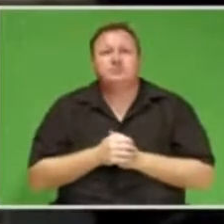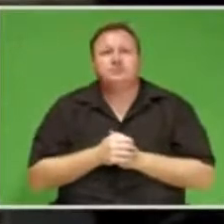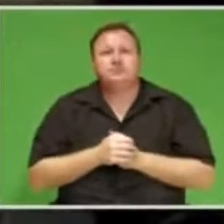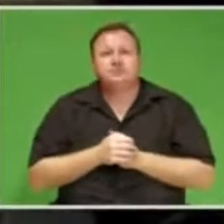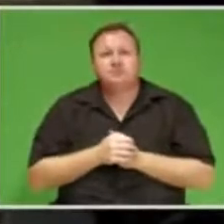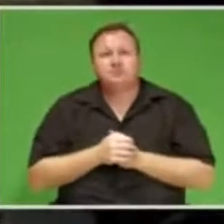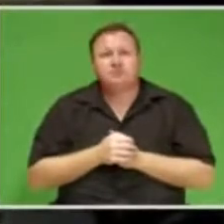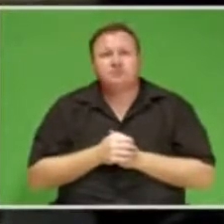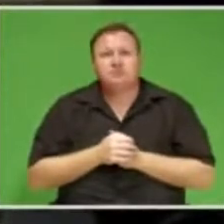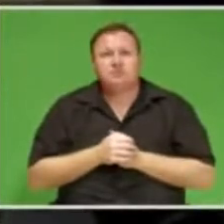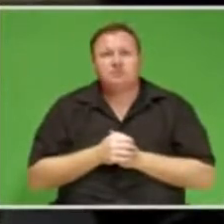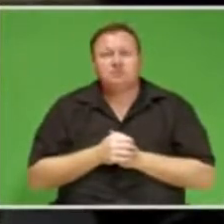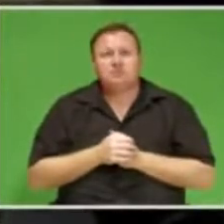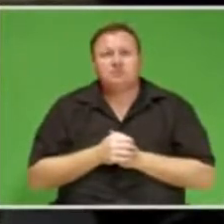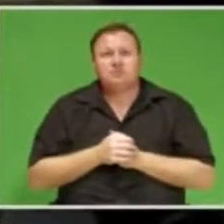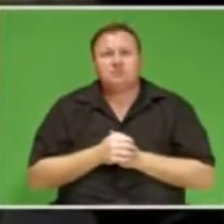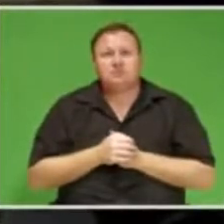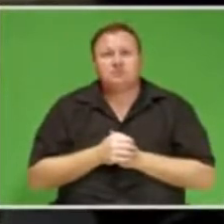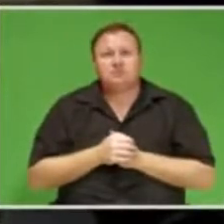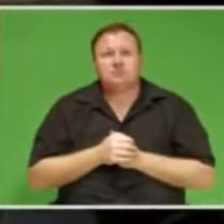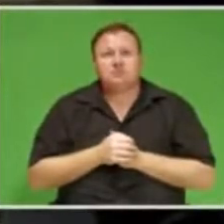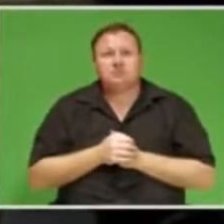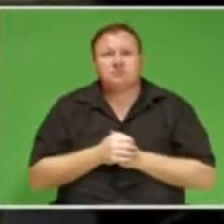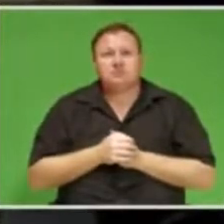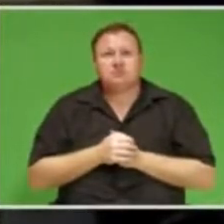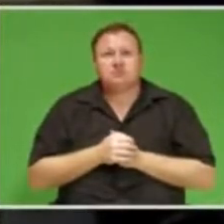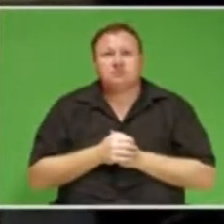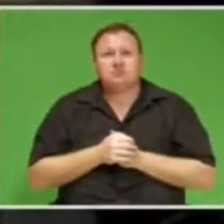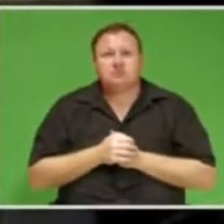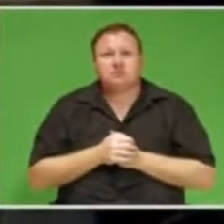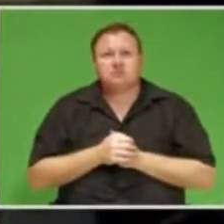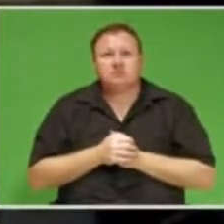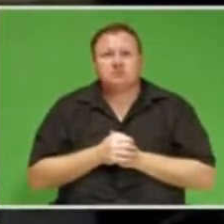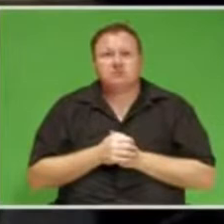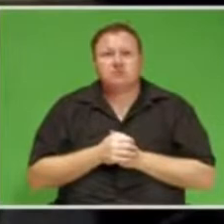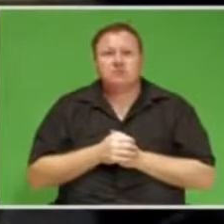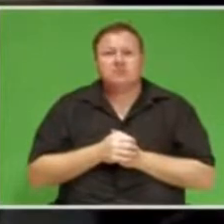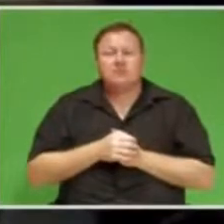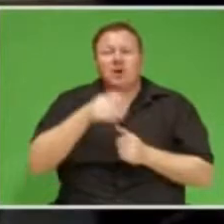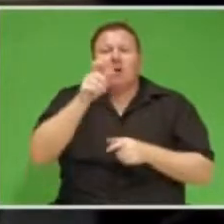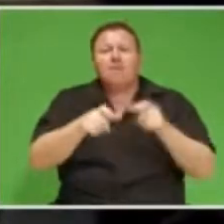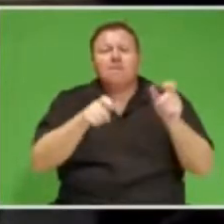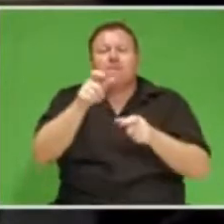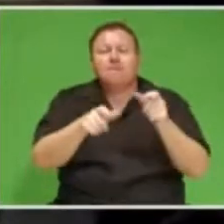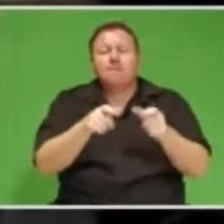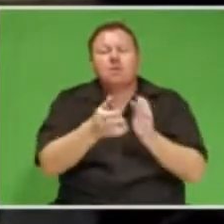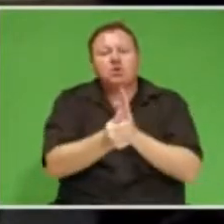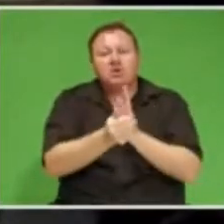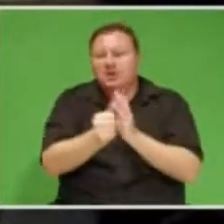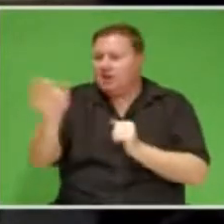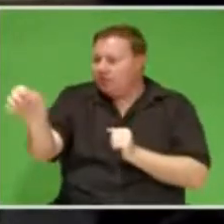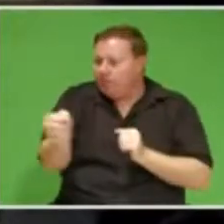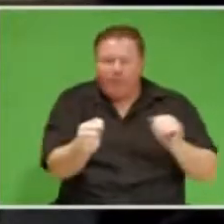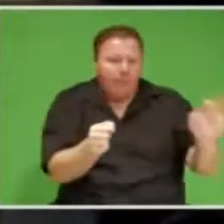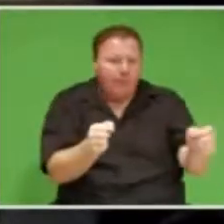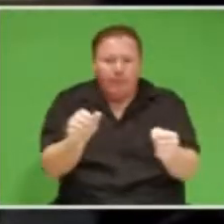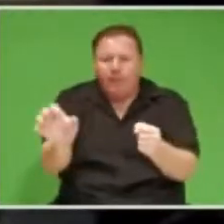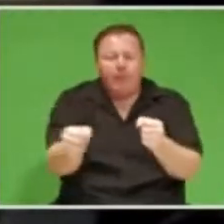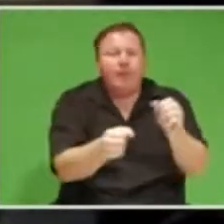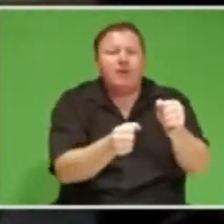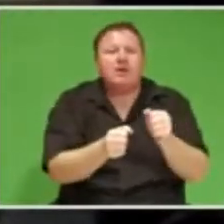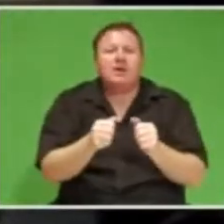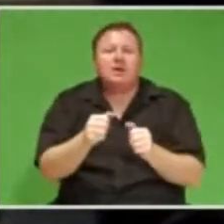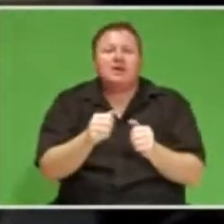And we have already recruited a number of skilled personnel to senior levels to